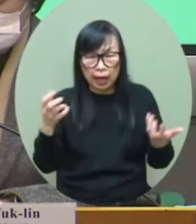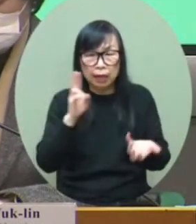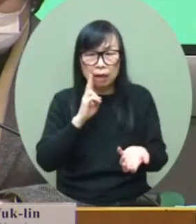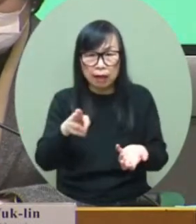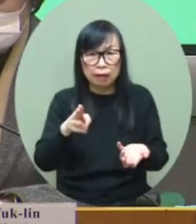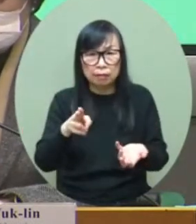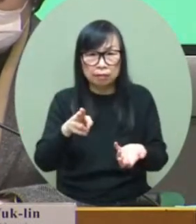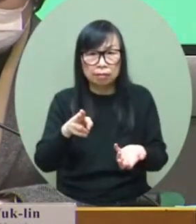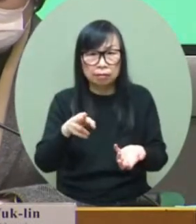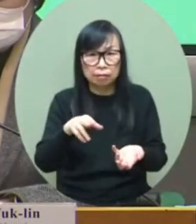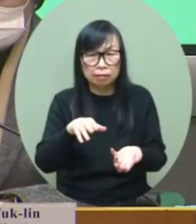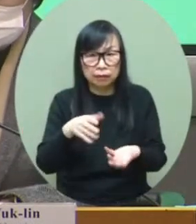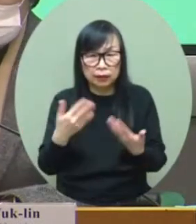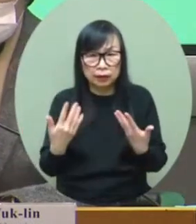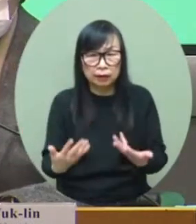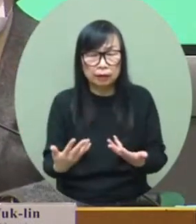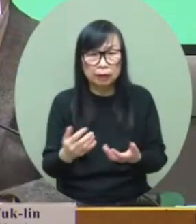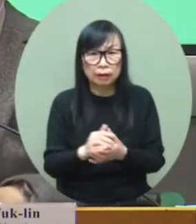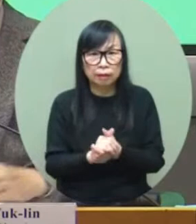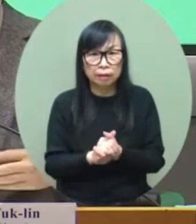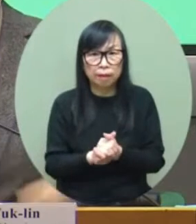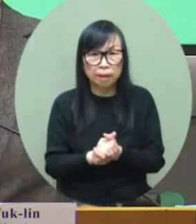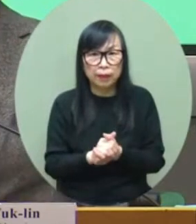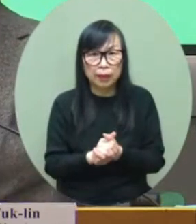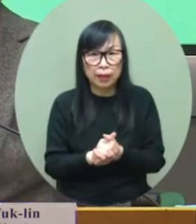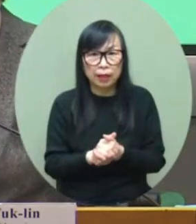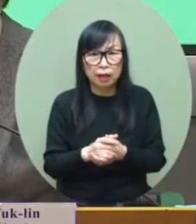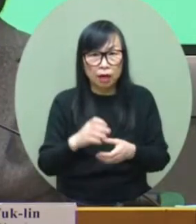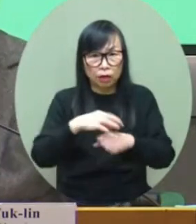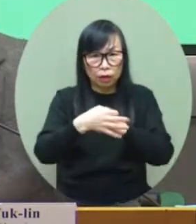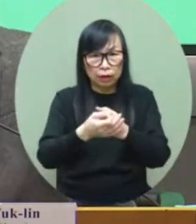the issuance of isolation order to